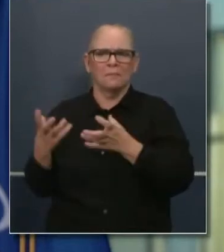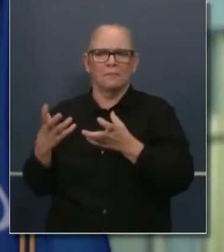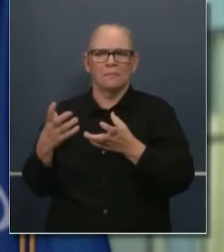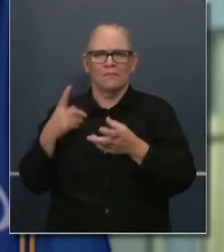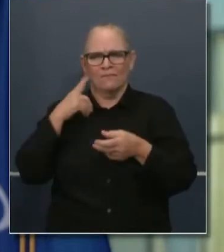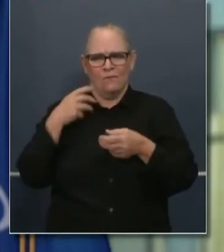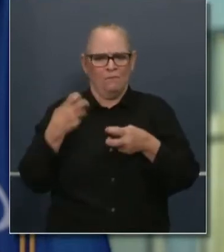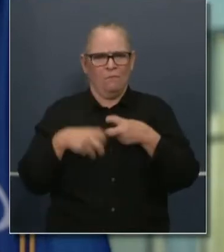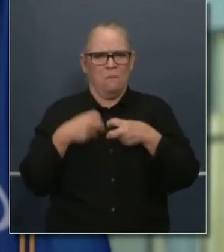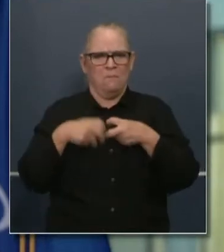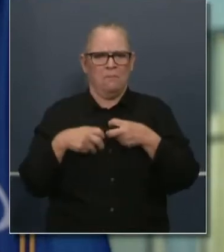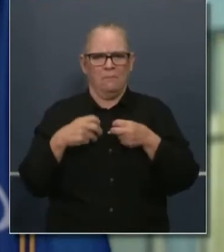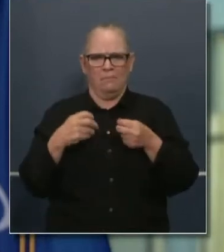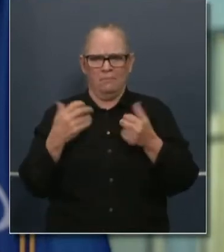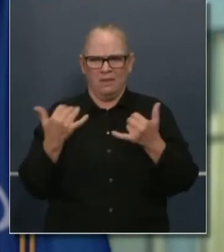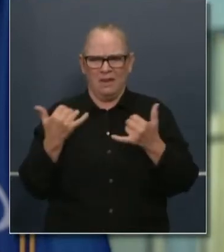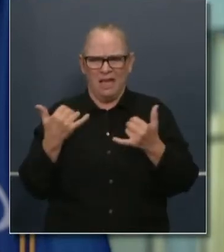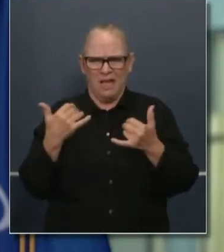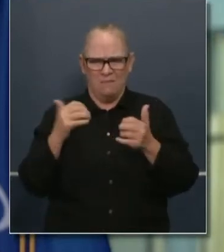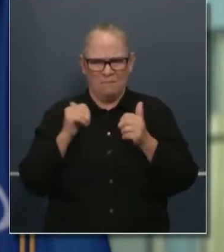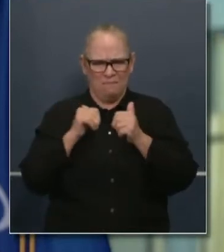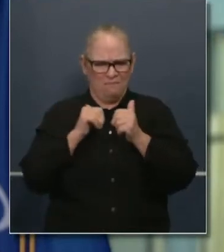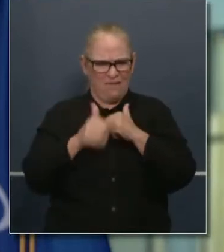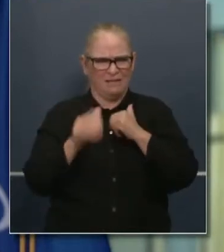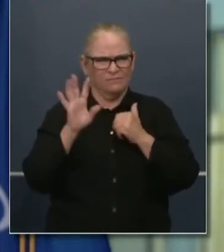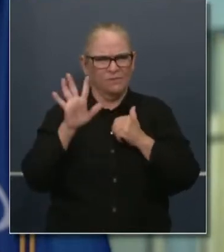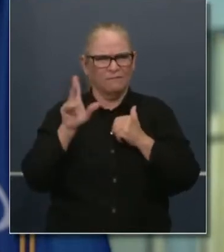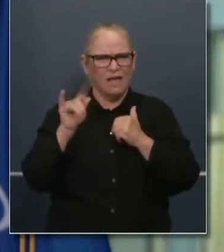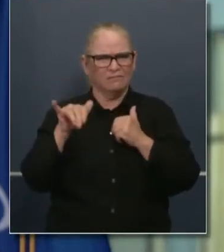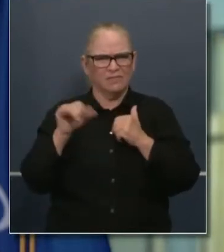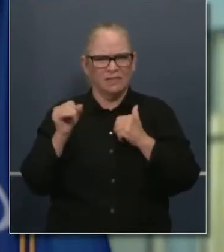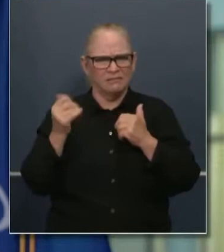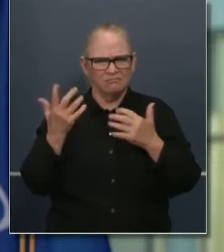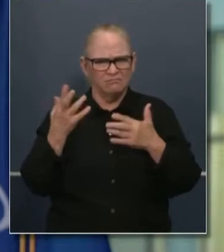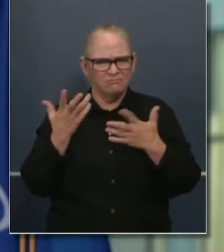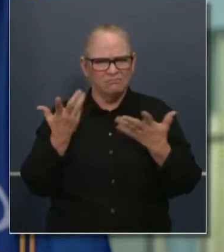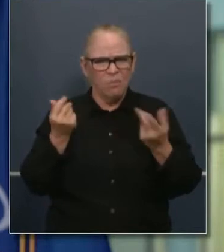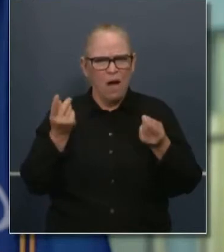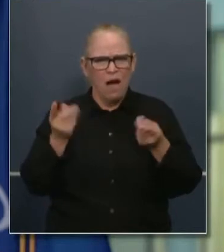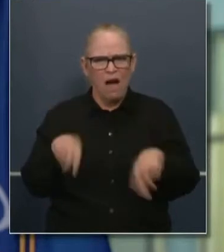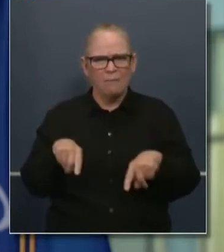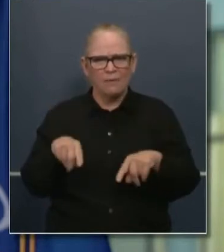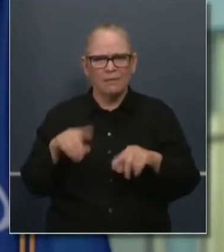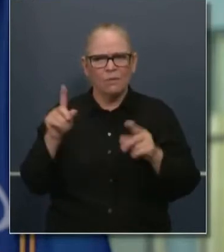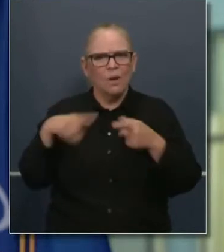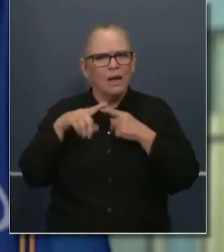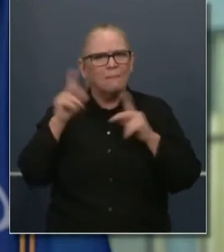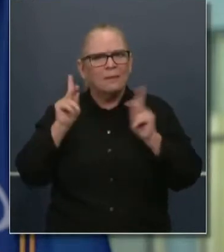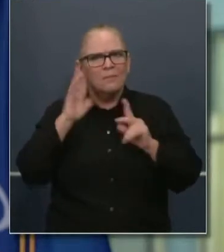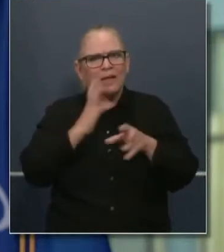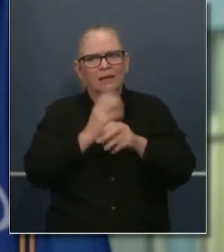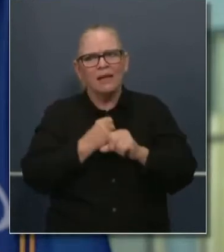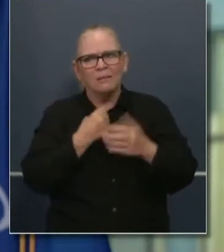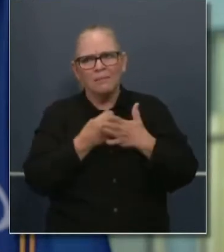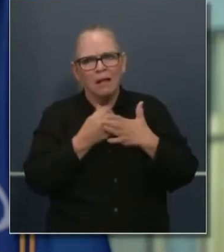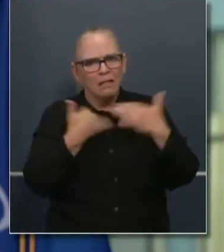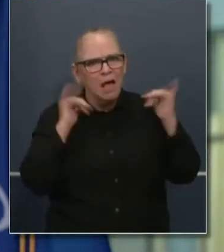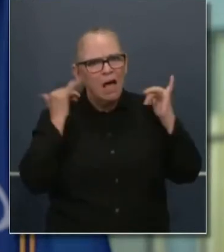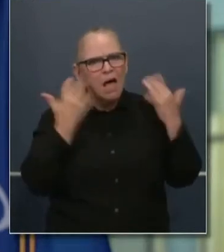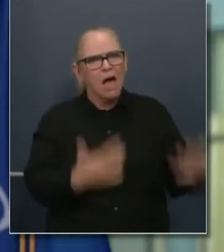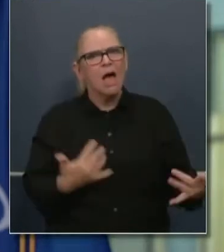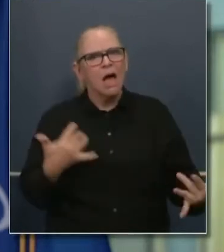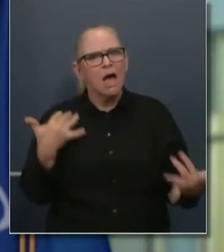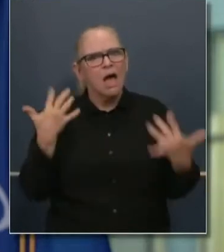than 45 days, so I was wondering if you could share when Californians can expect to see this roadmap and when